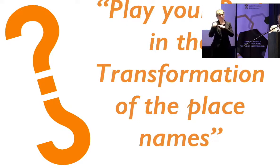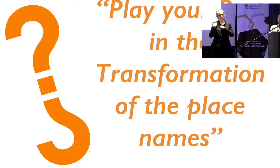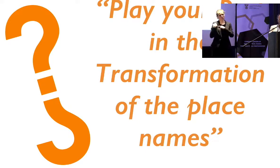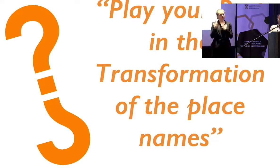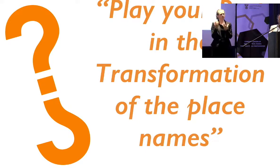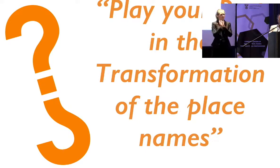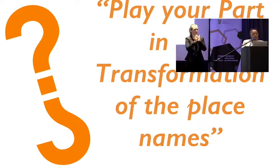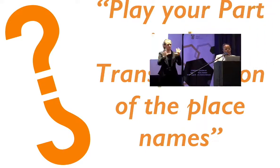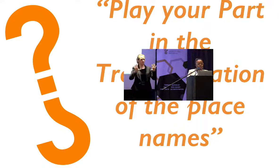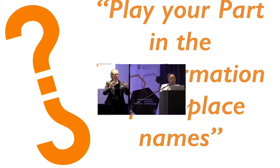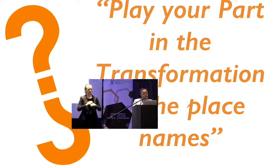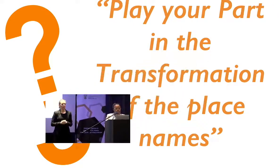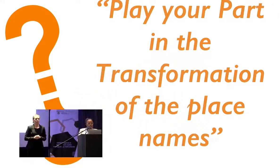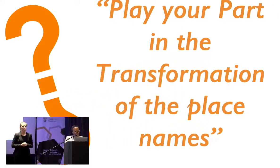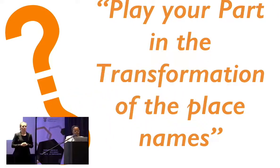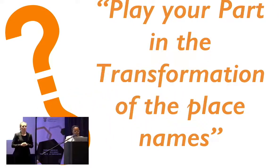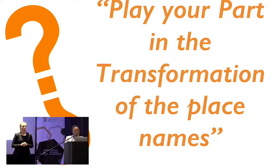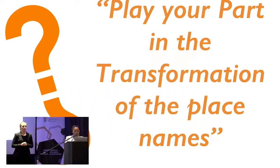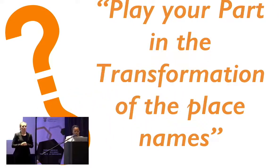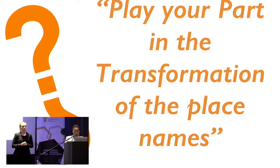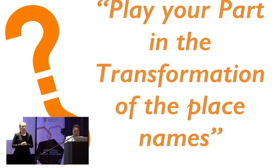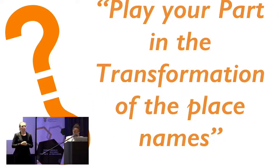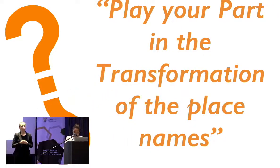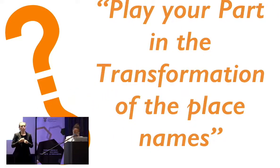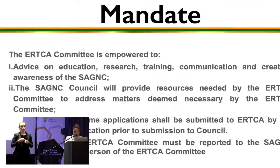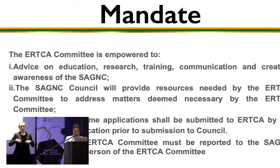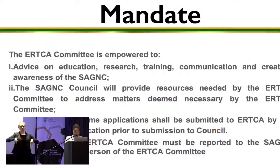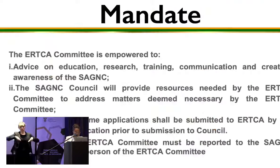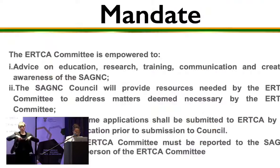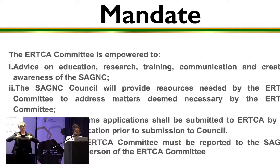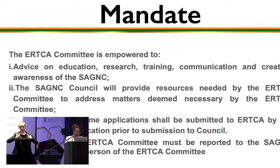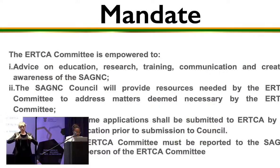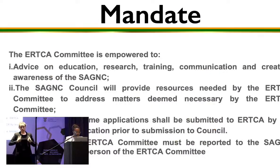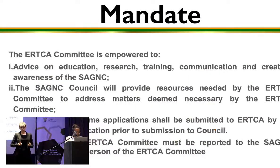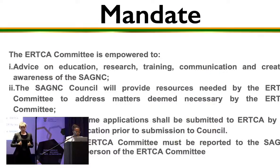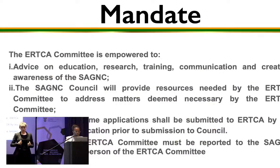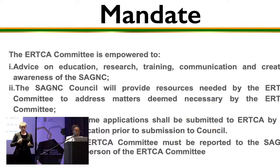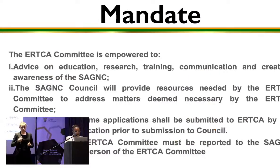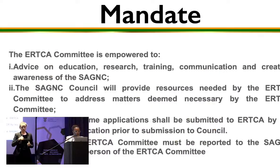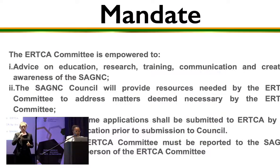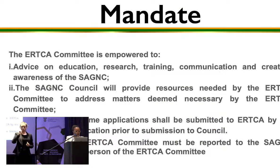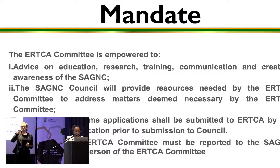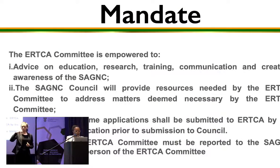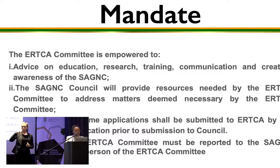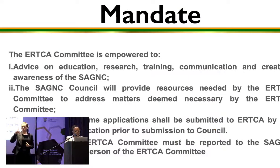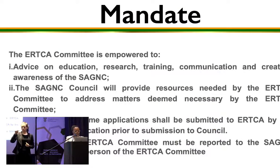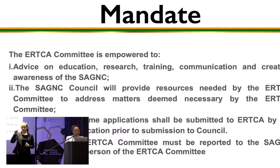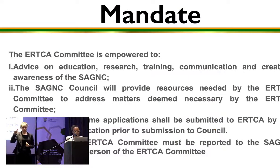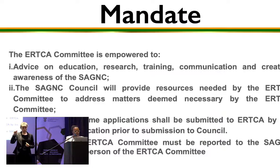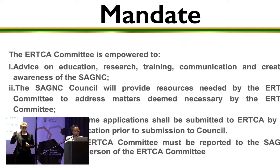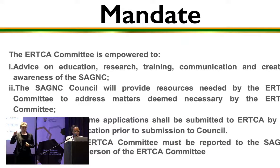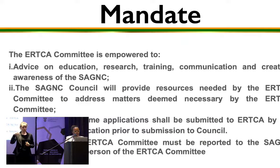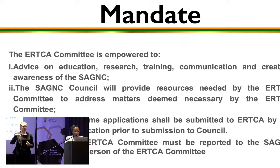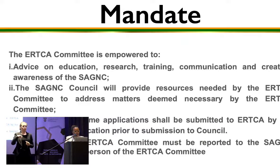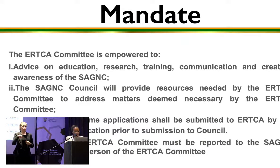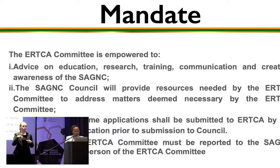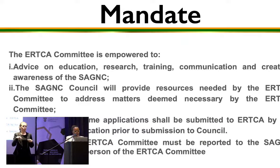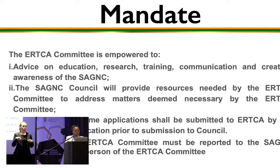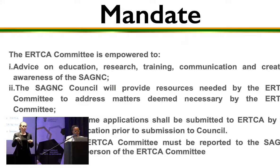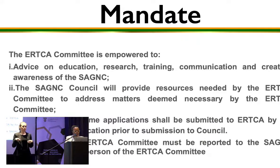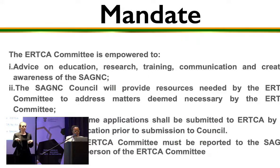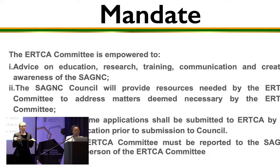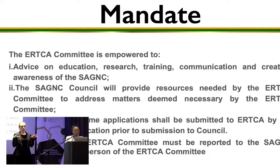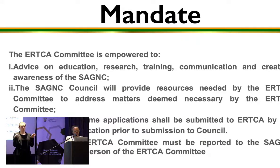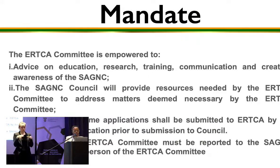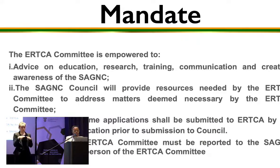are. And our part as the ERCA committee is to